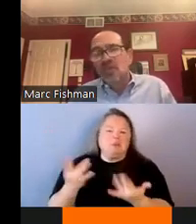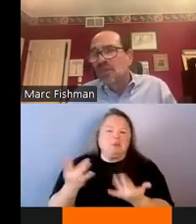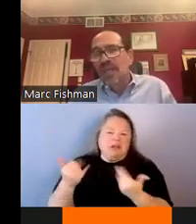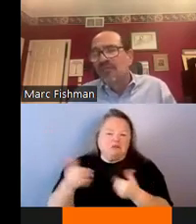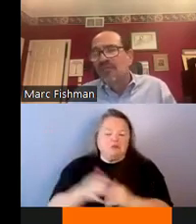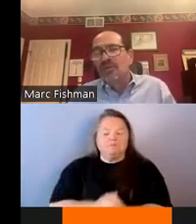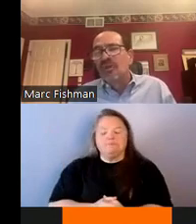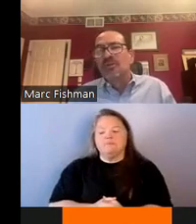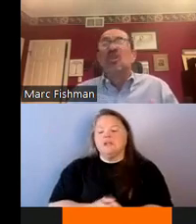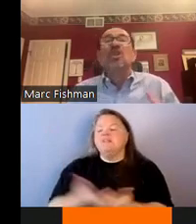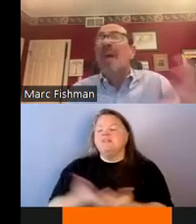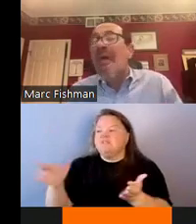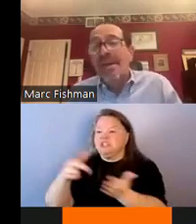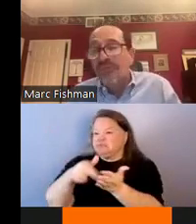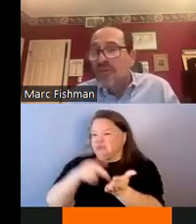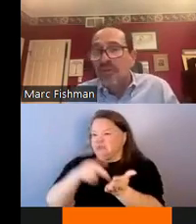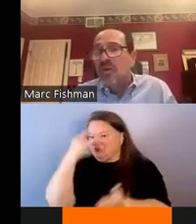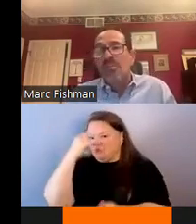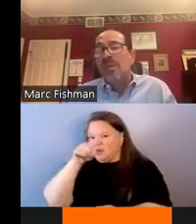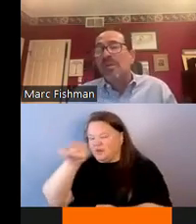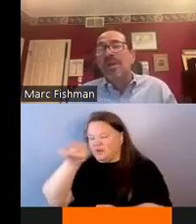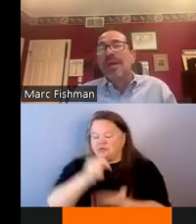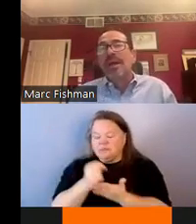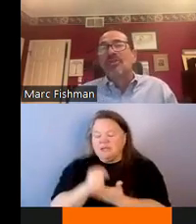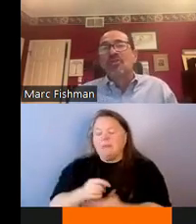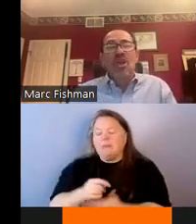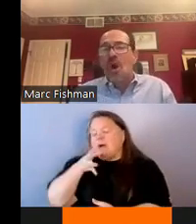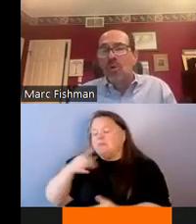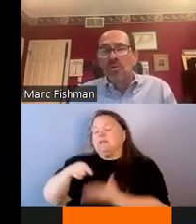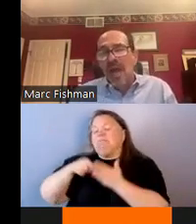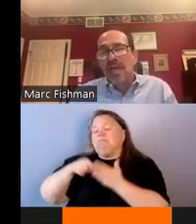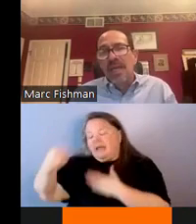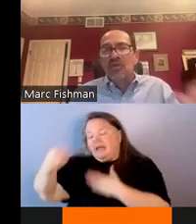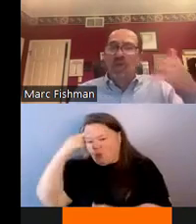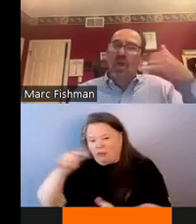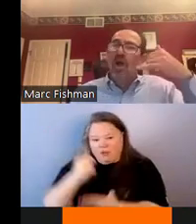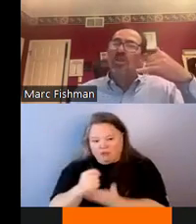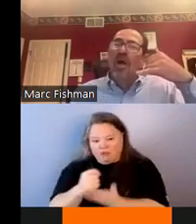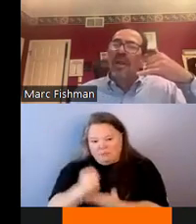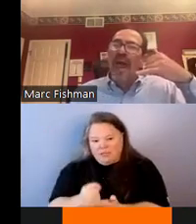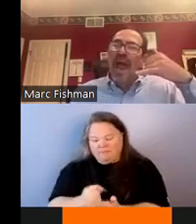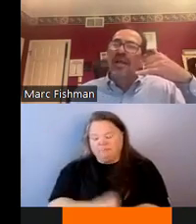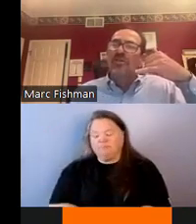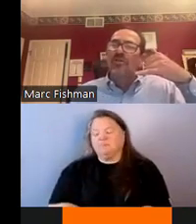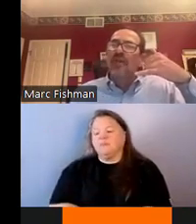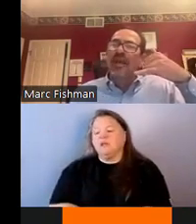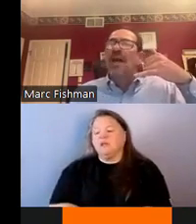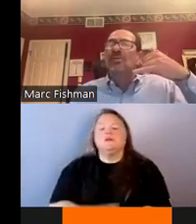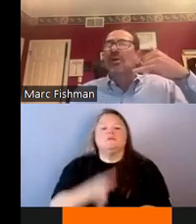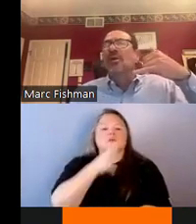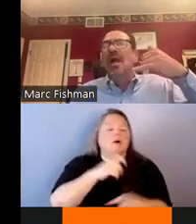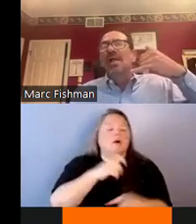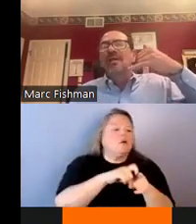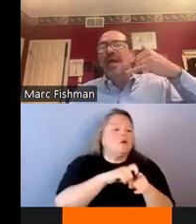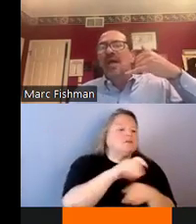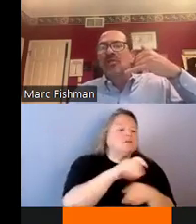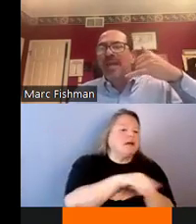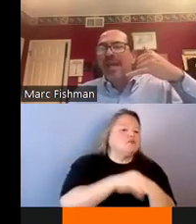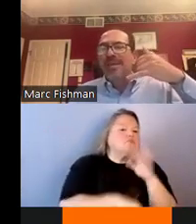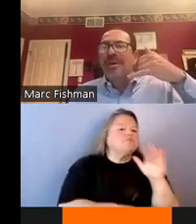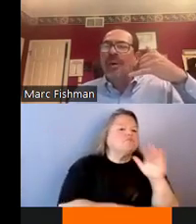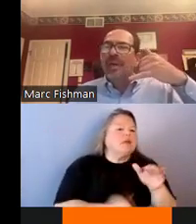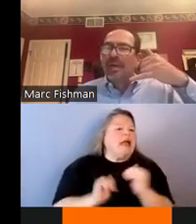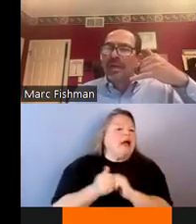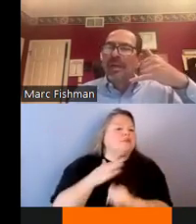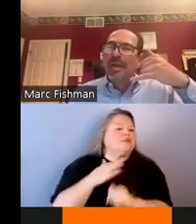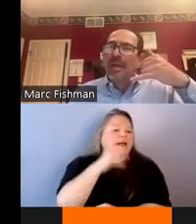She's registered the kid for the treatment. She's paying for the treatment. She knows, right? She calls up and asks for the counselor and says, "How's